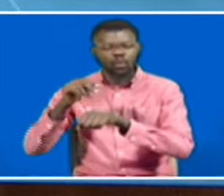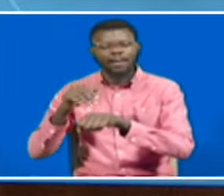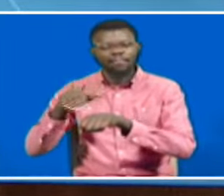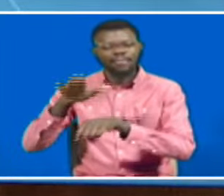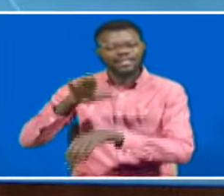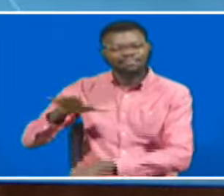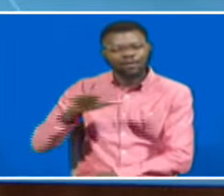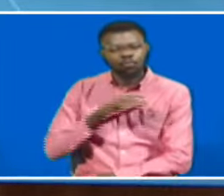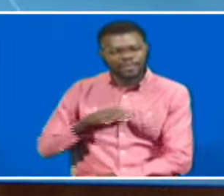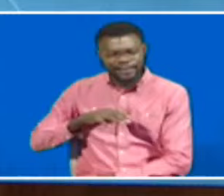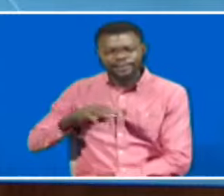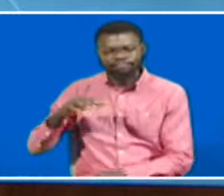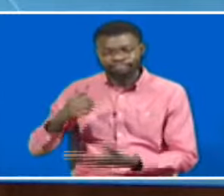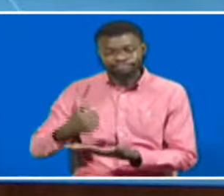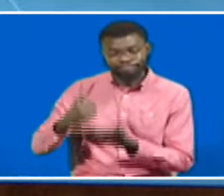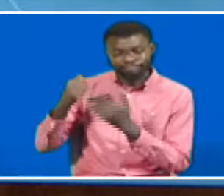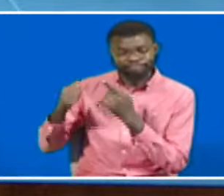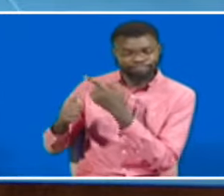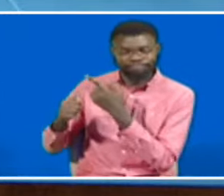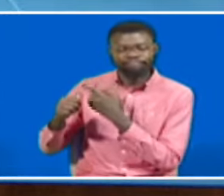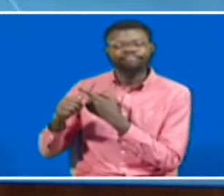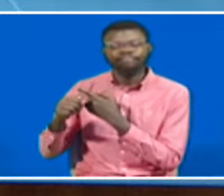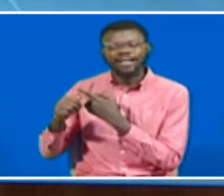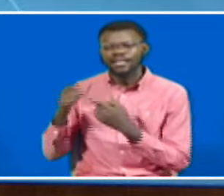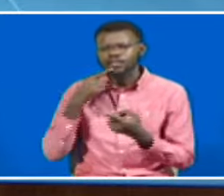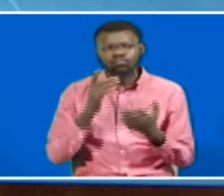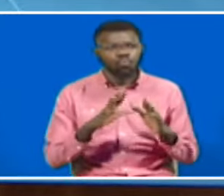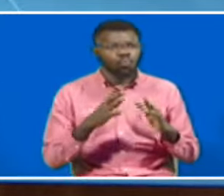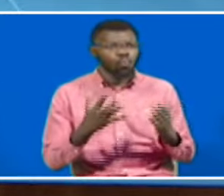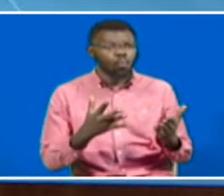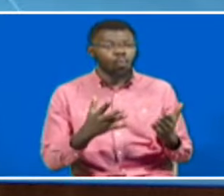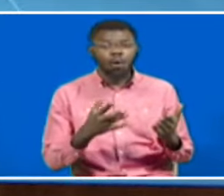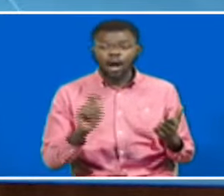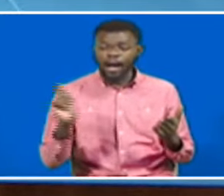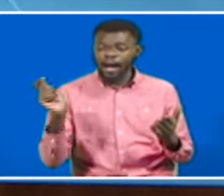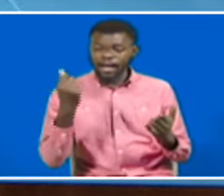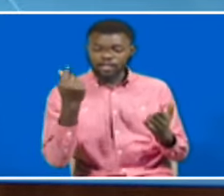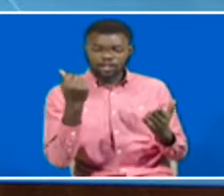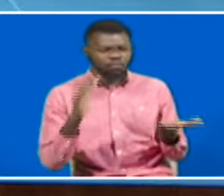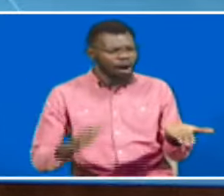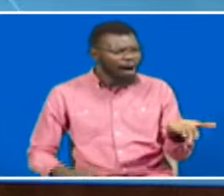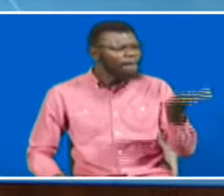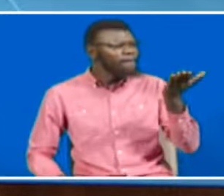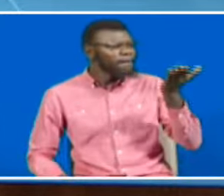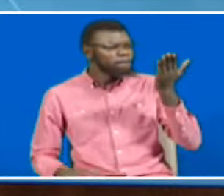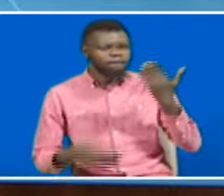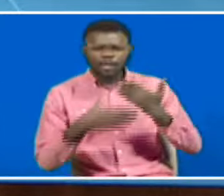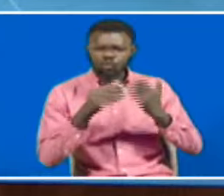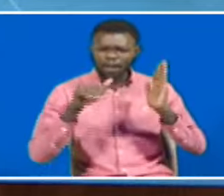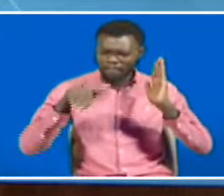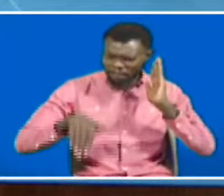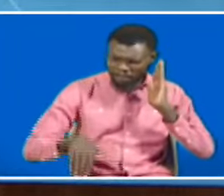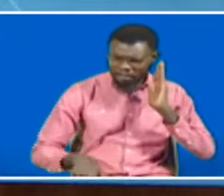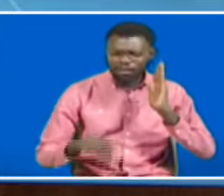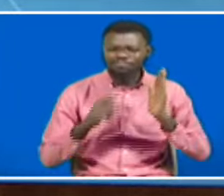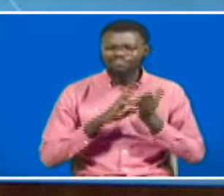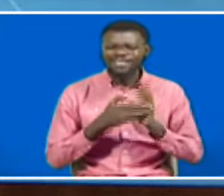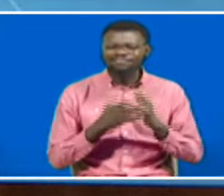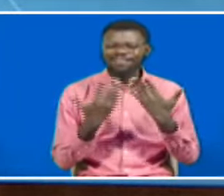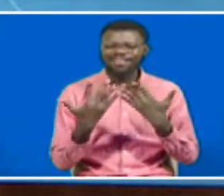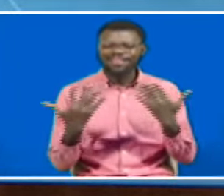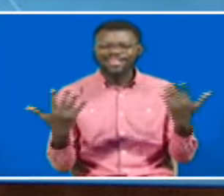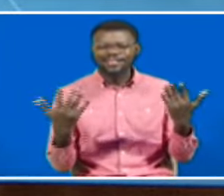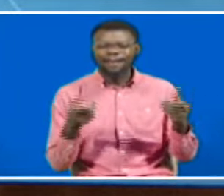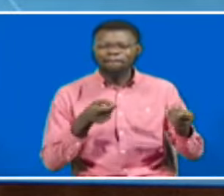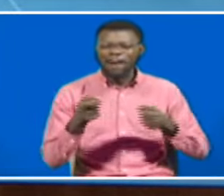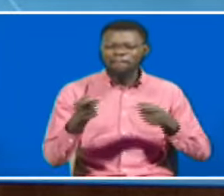Budget, Ndindi Nyoro, said that the strengthening of the Kenyan shilling against the dollar would reduce the cost of goods and also